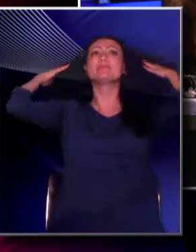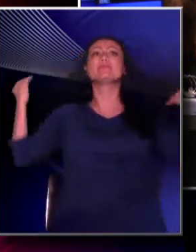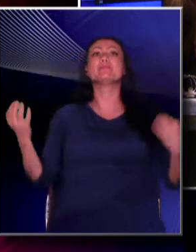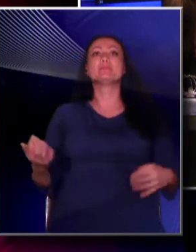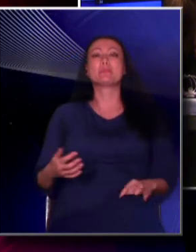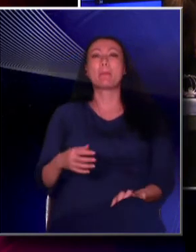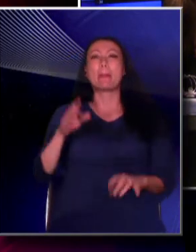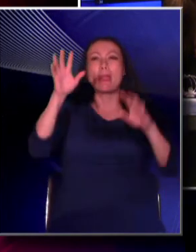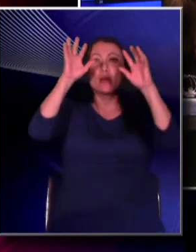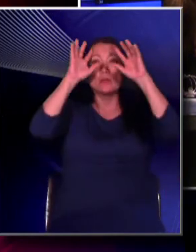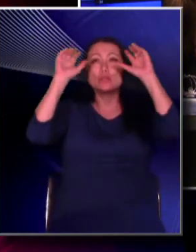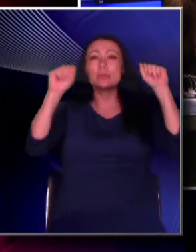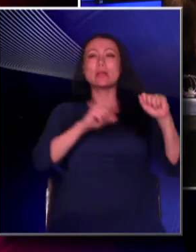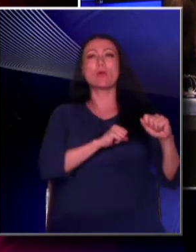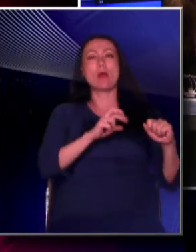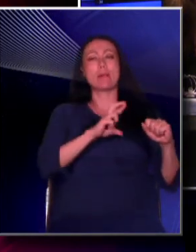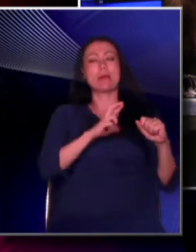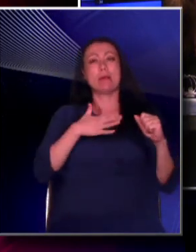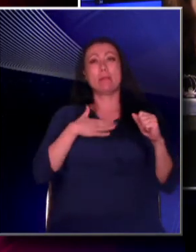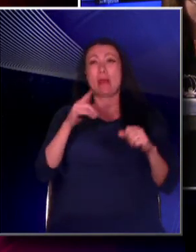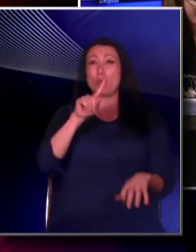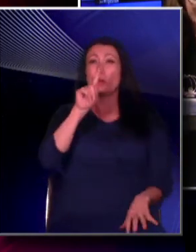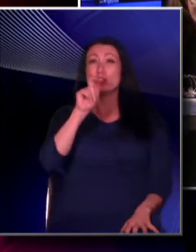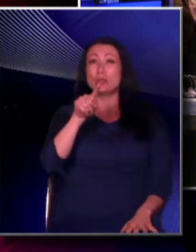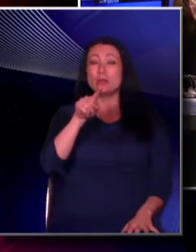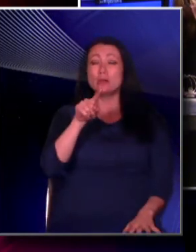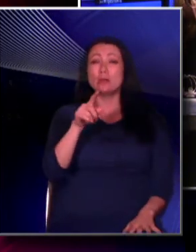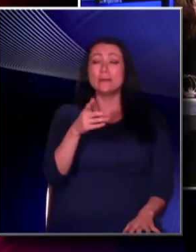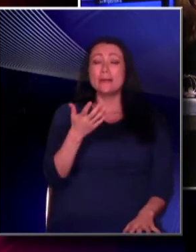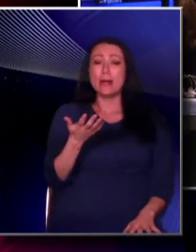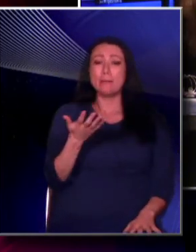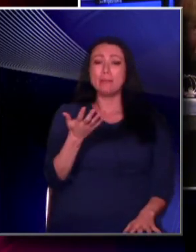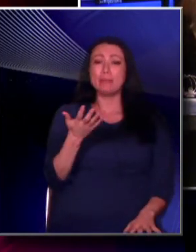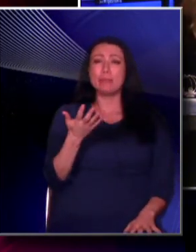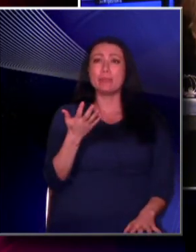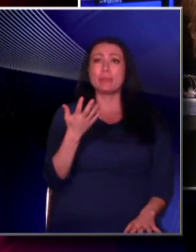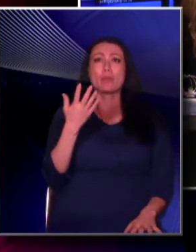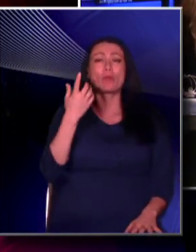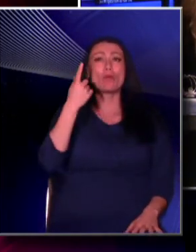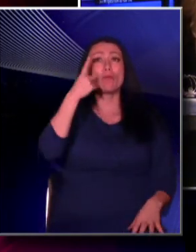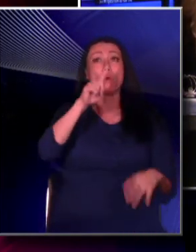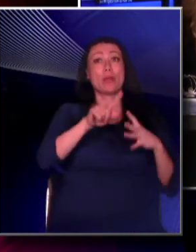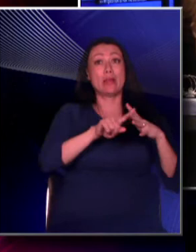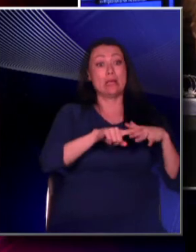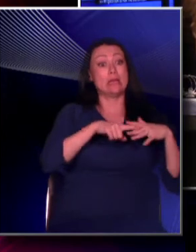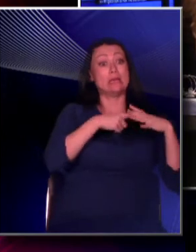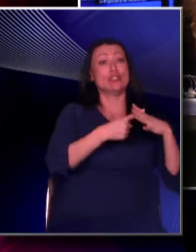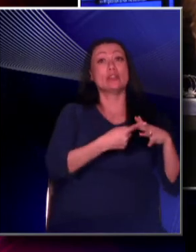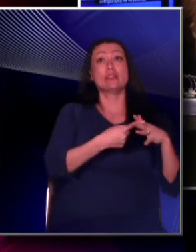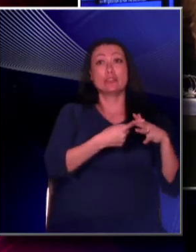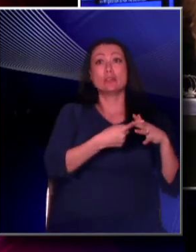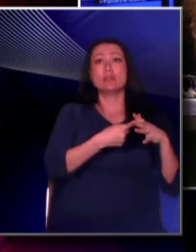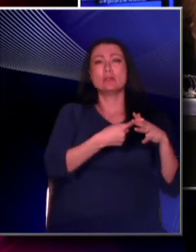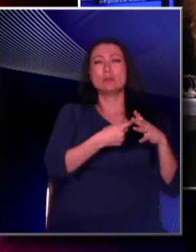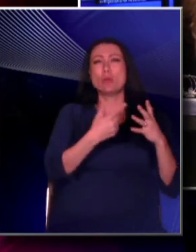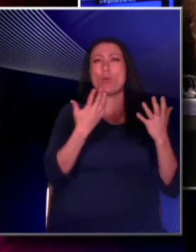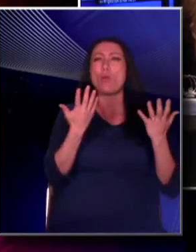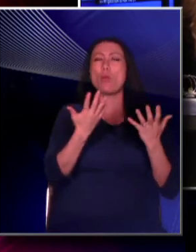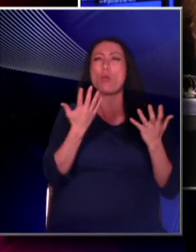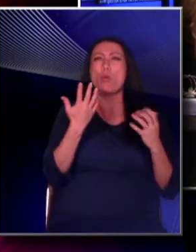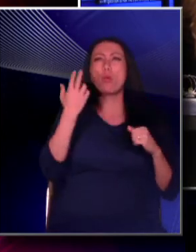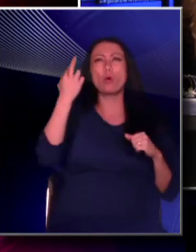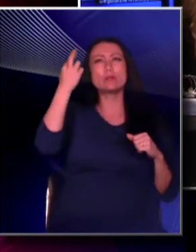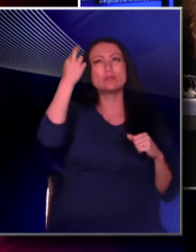Superintendent Reichman, my question is, for the initiation, what's the